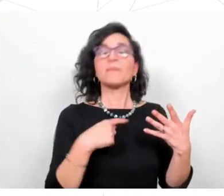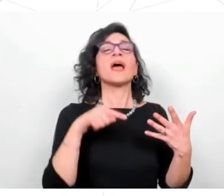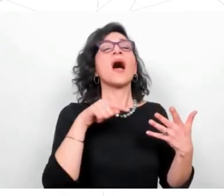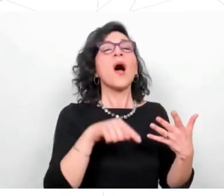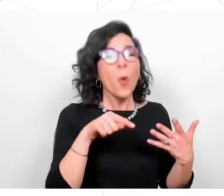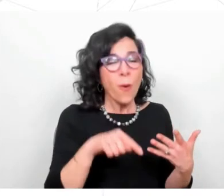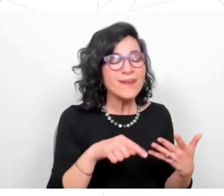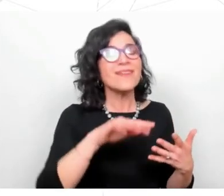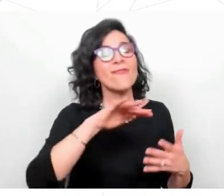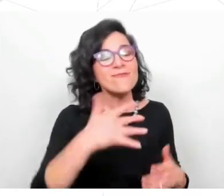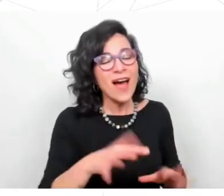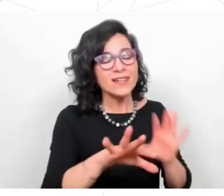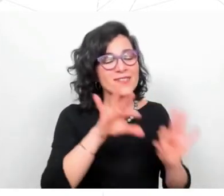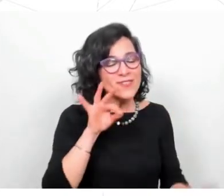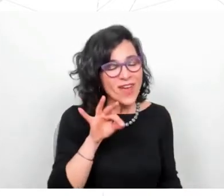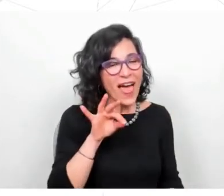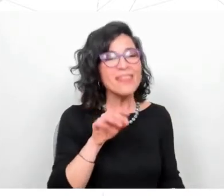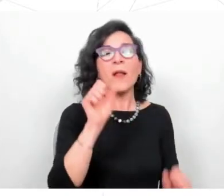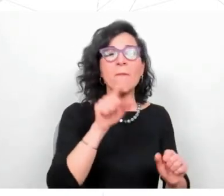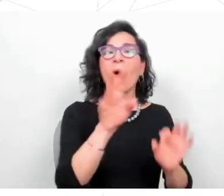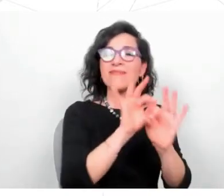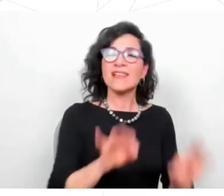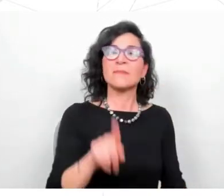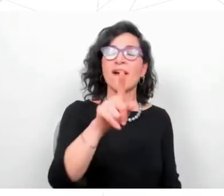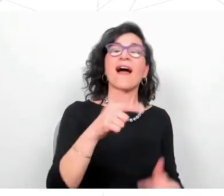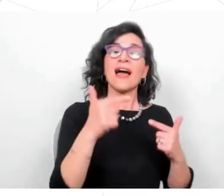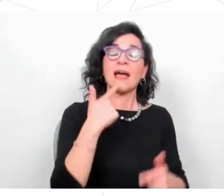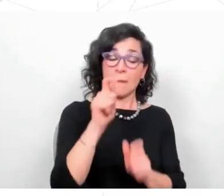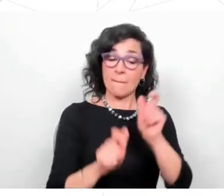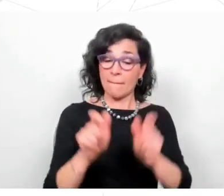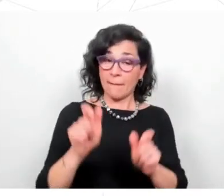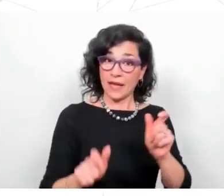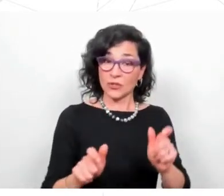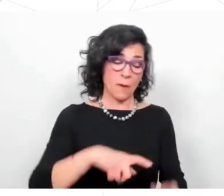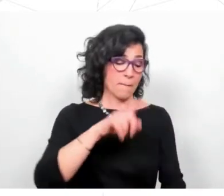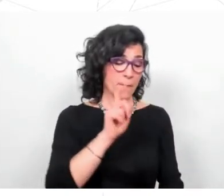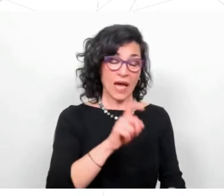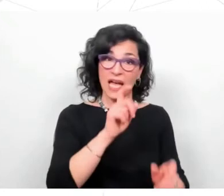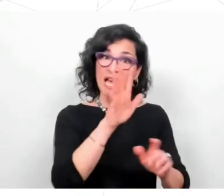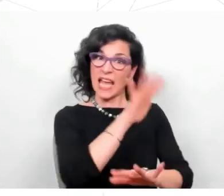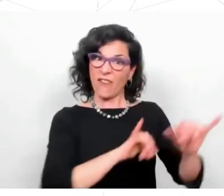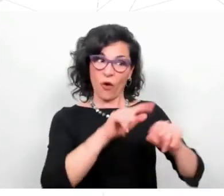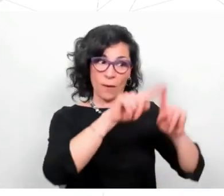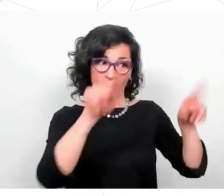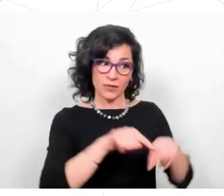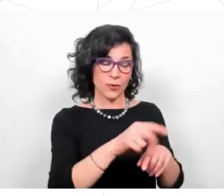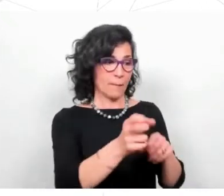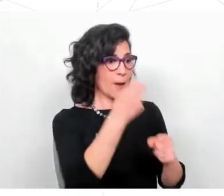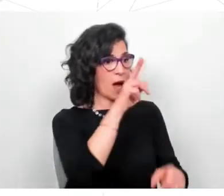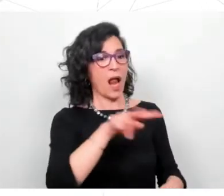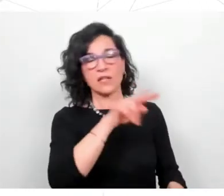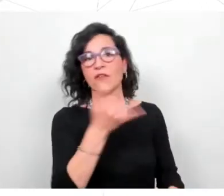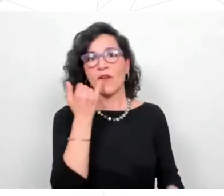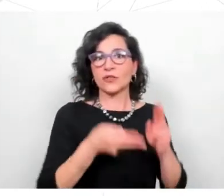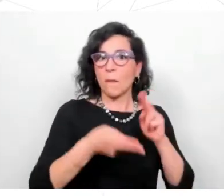It's just another one of those nice preset options available to make it easier for people to interpret information visually on the